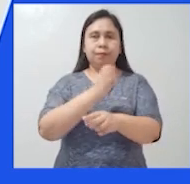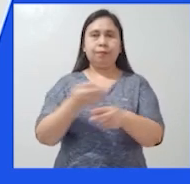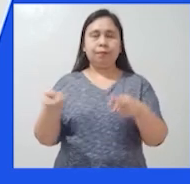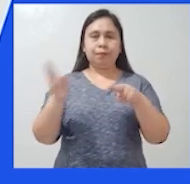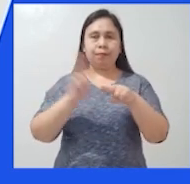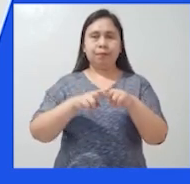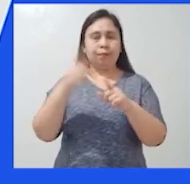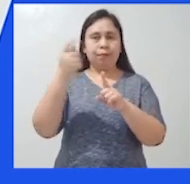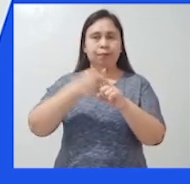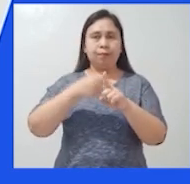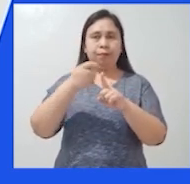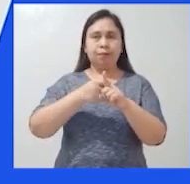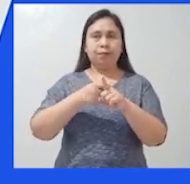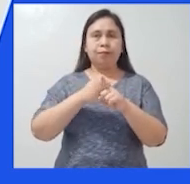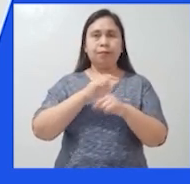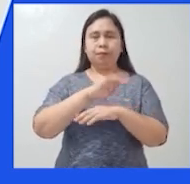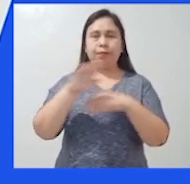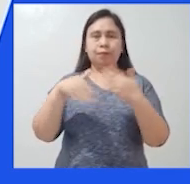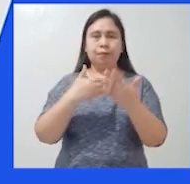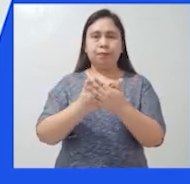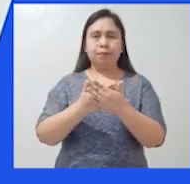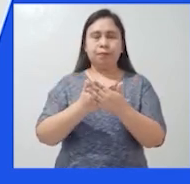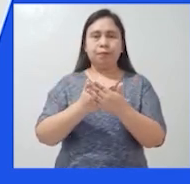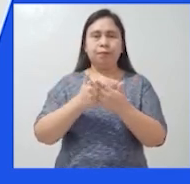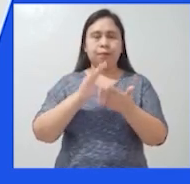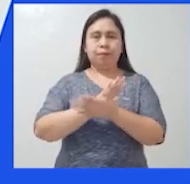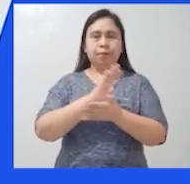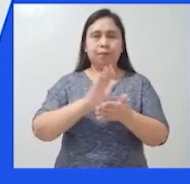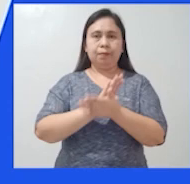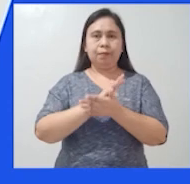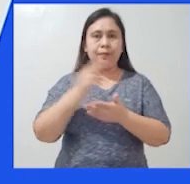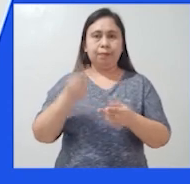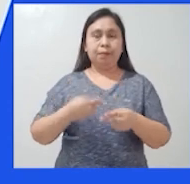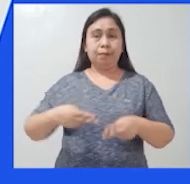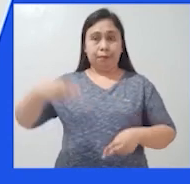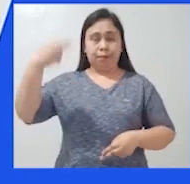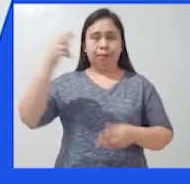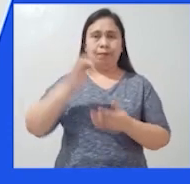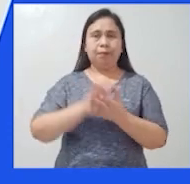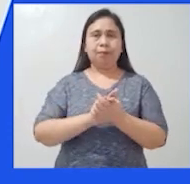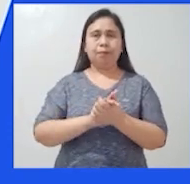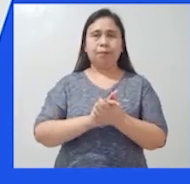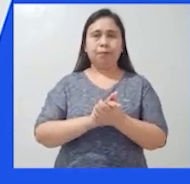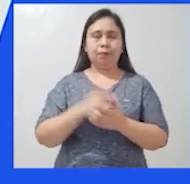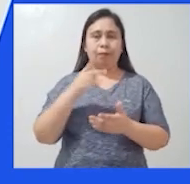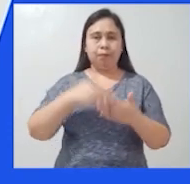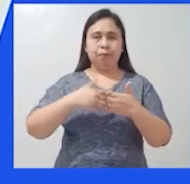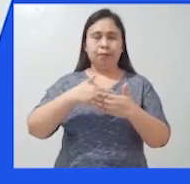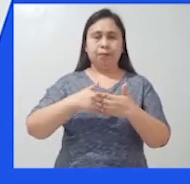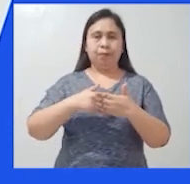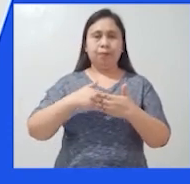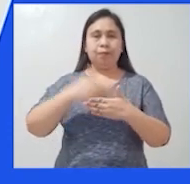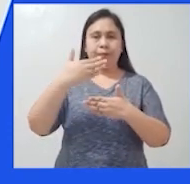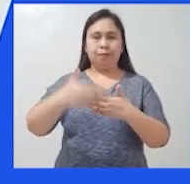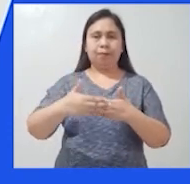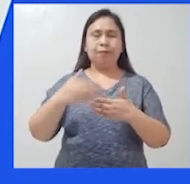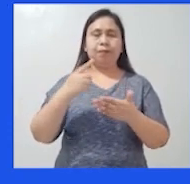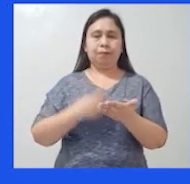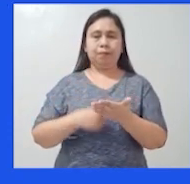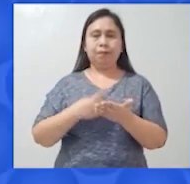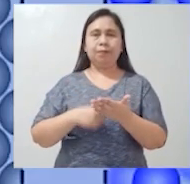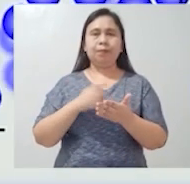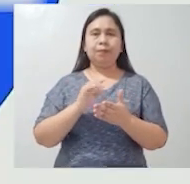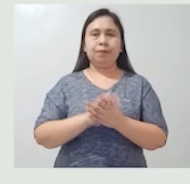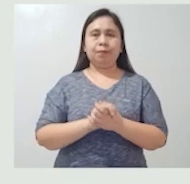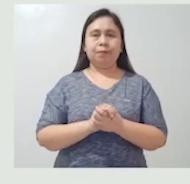of the whole sandpaper goes up. You might be wondering how that happens. You will find out as we move on to our